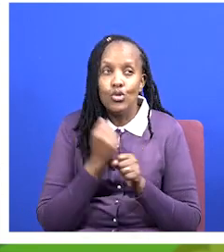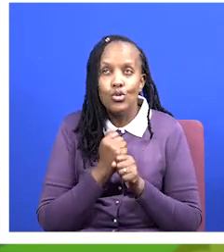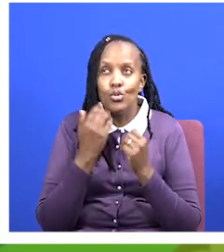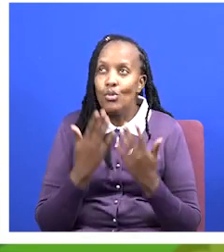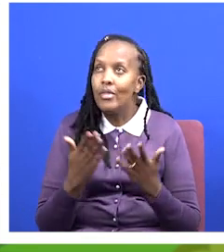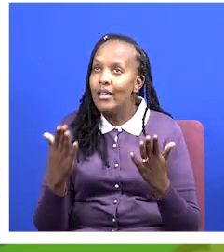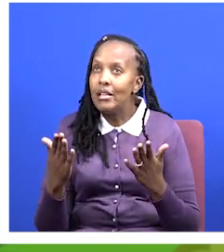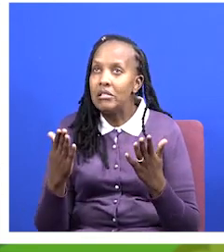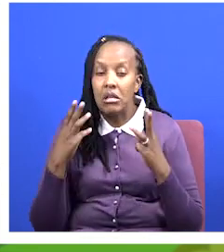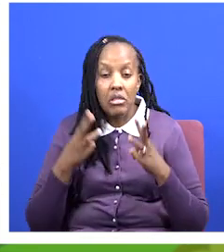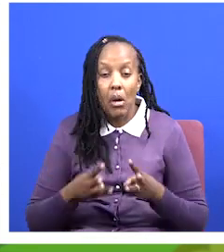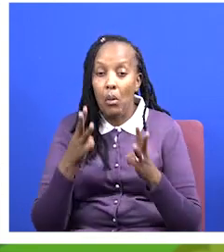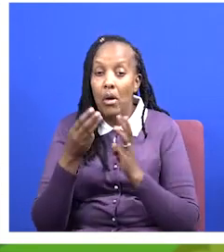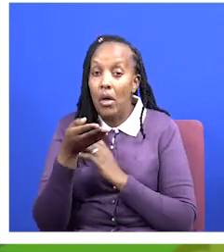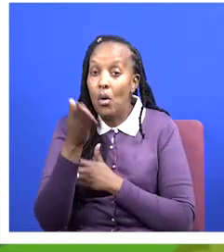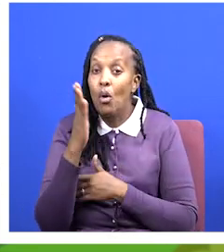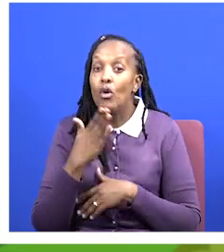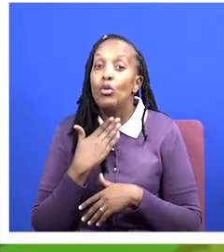God likes.